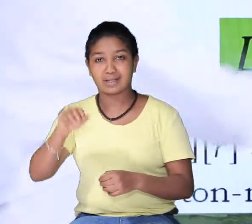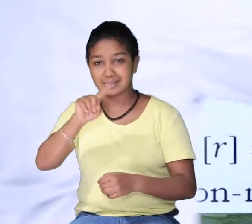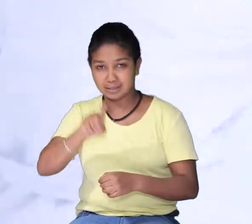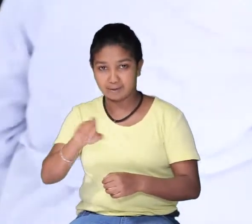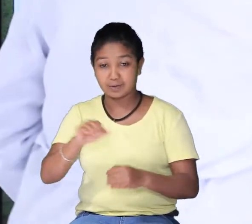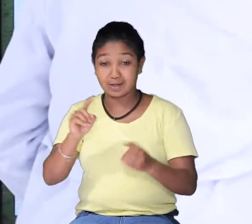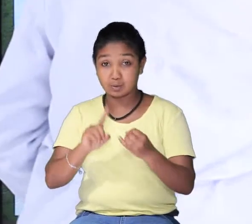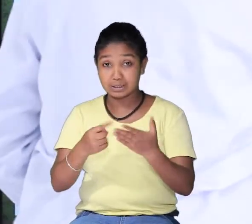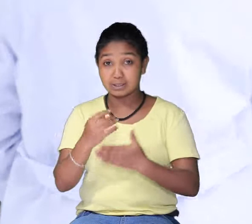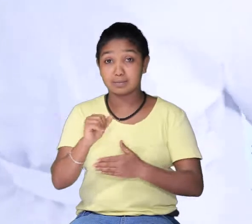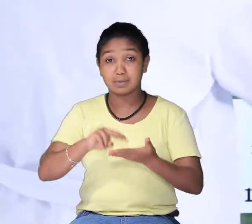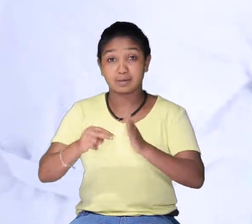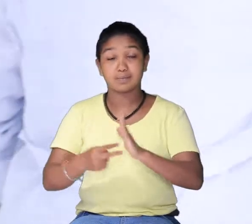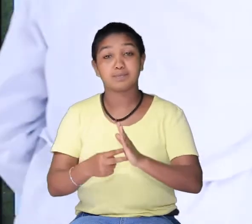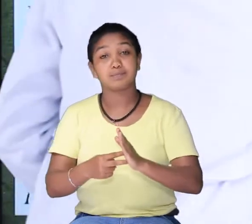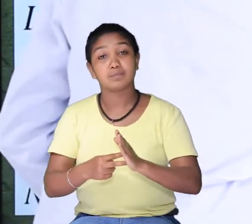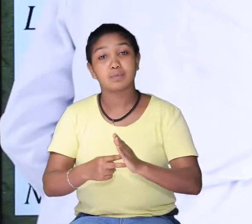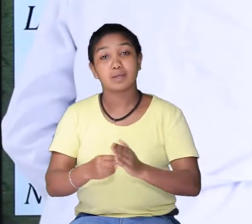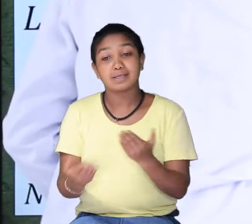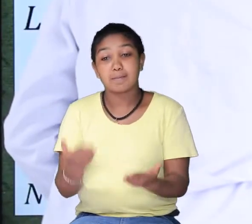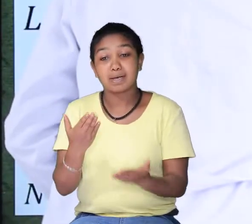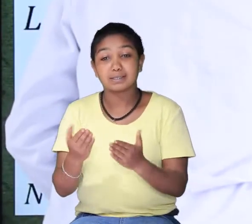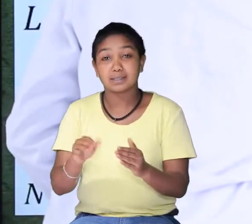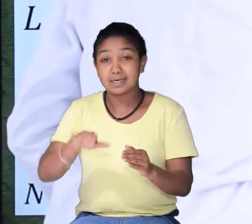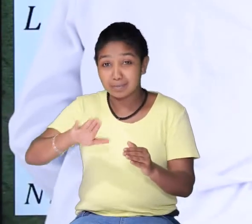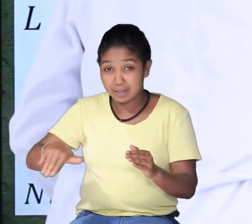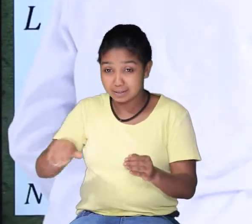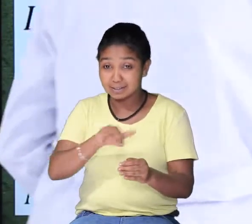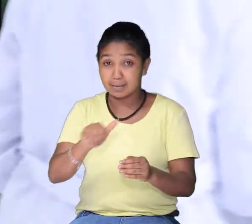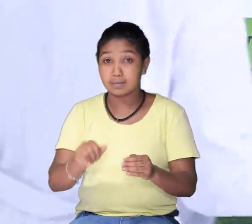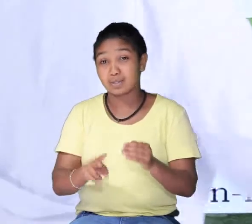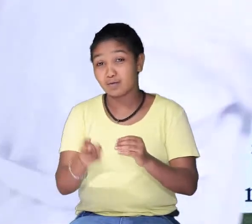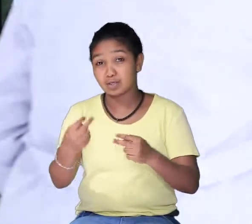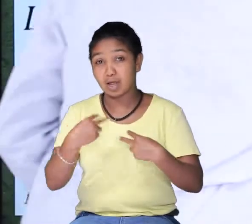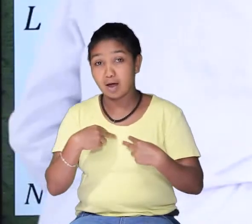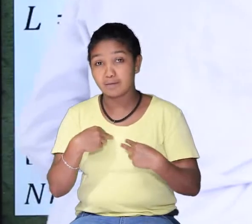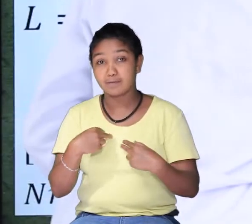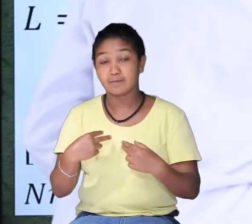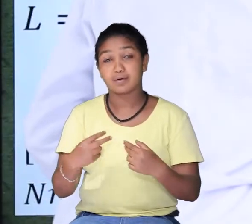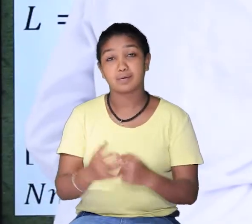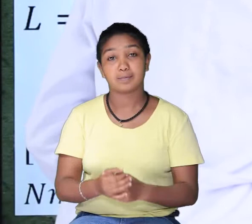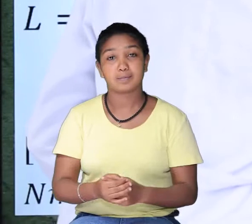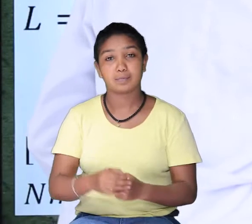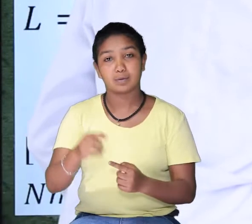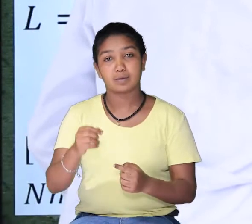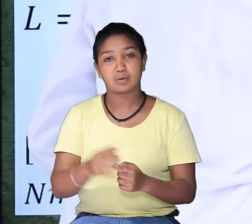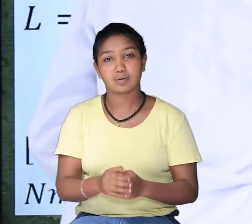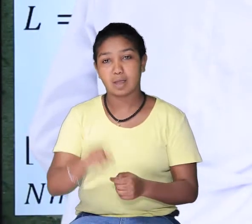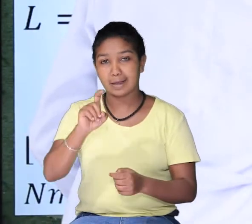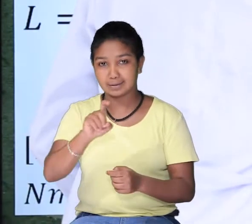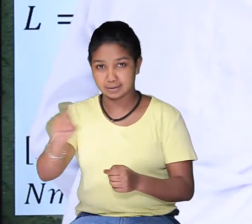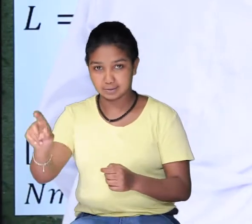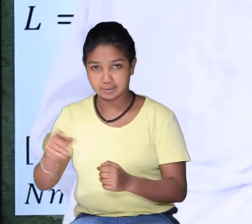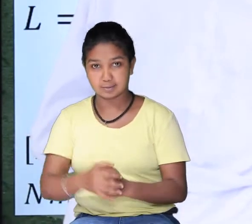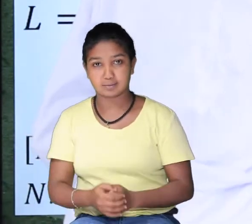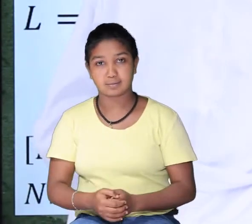z. Actually, this means the mass remains the same, but the velocity might have a component. The velocity along x,